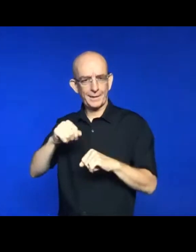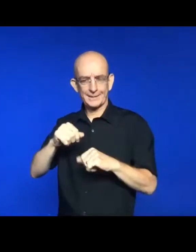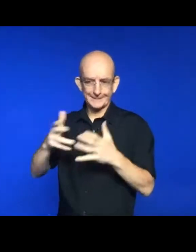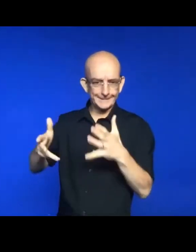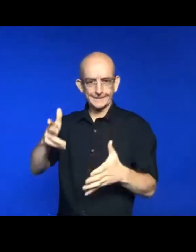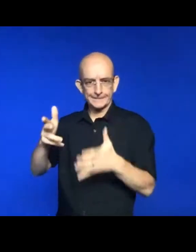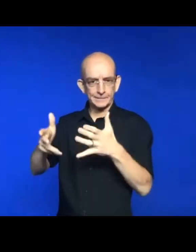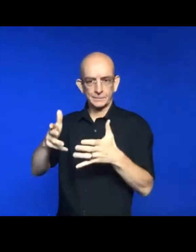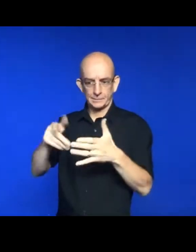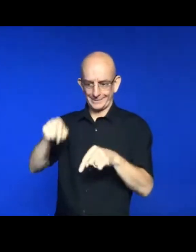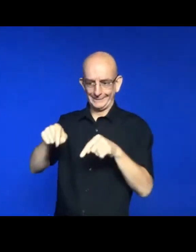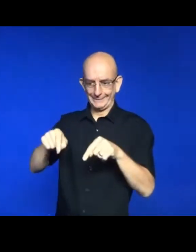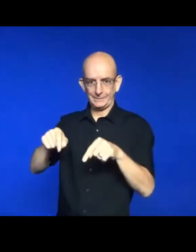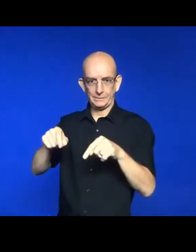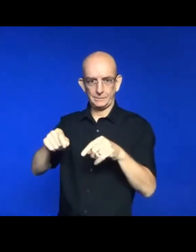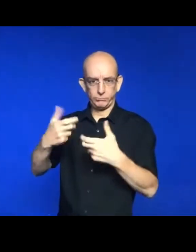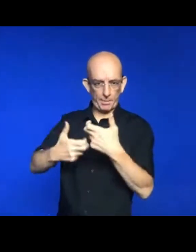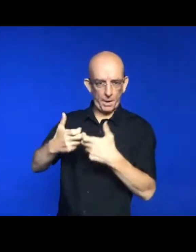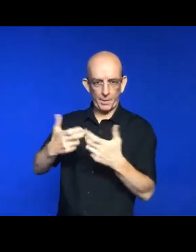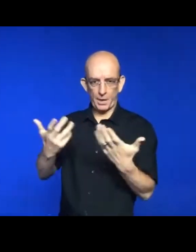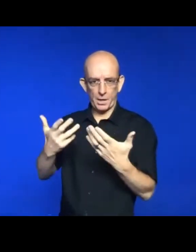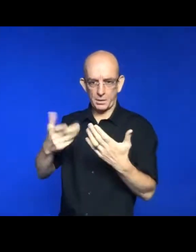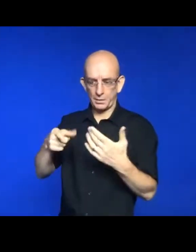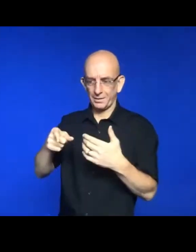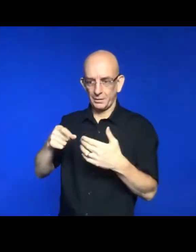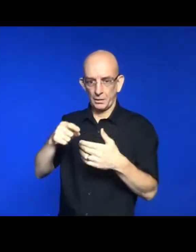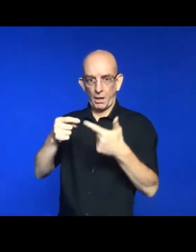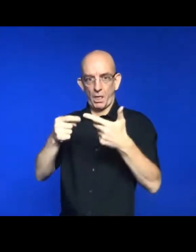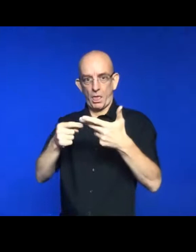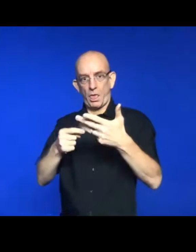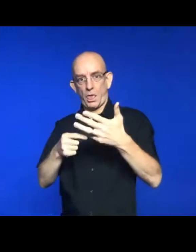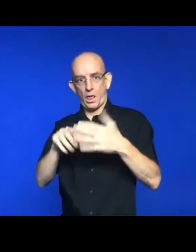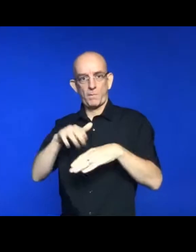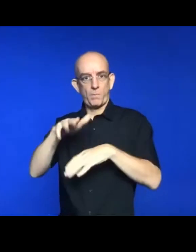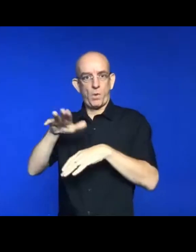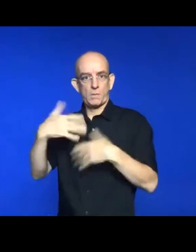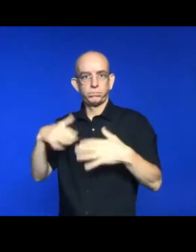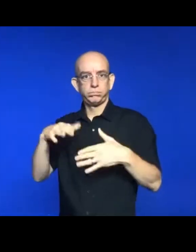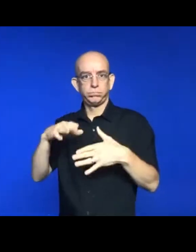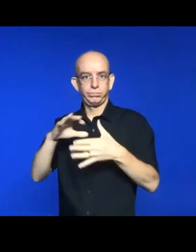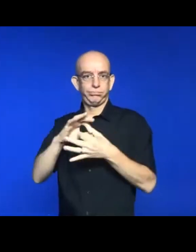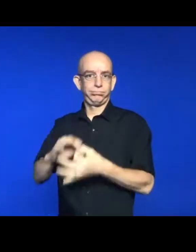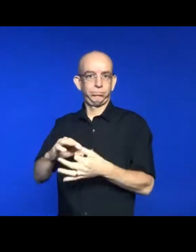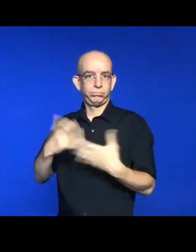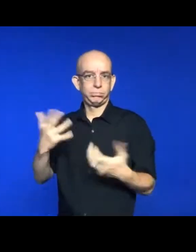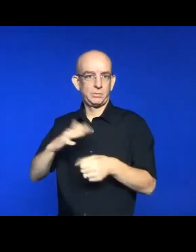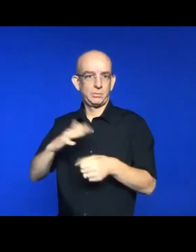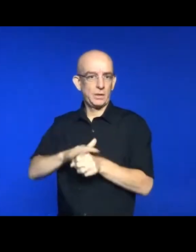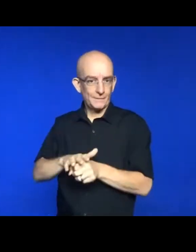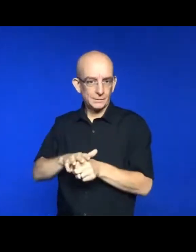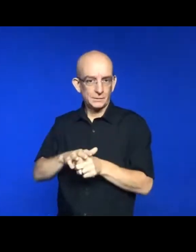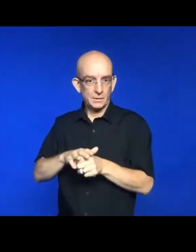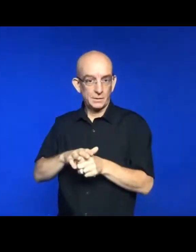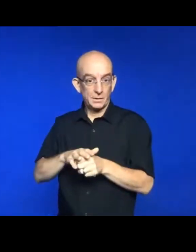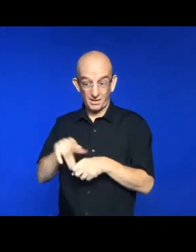most severe symptoms of COVID-19 and even to dying from COVID-19. And the first